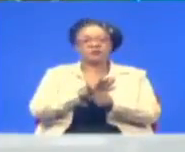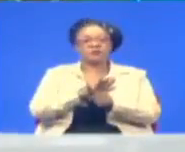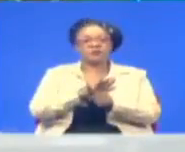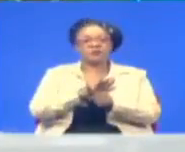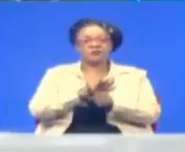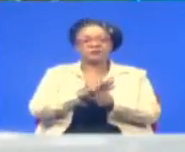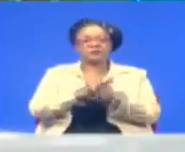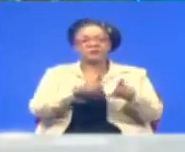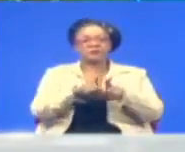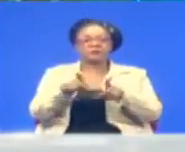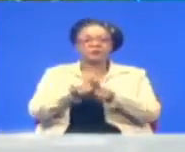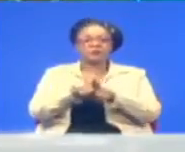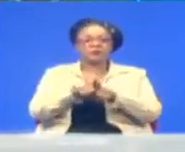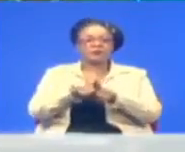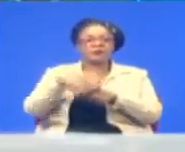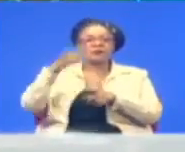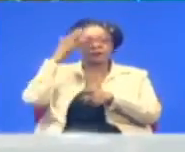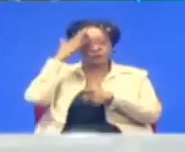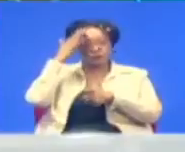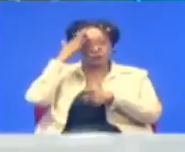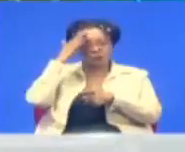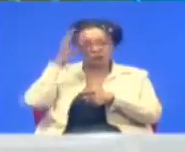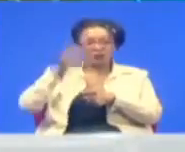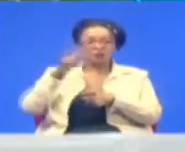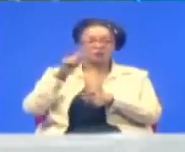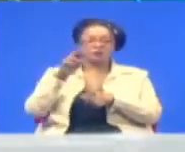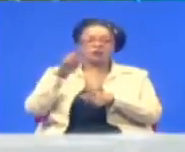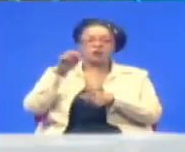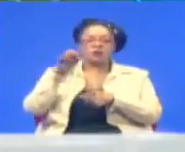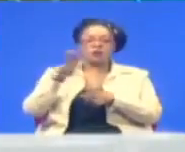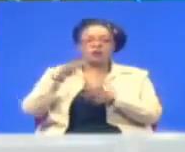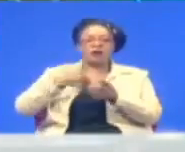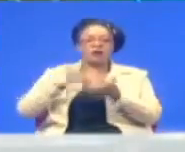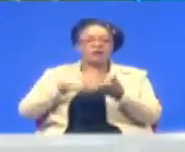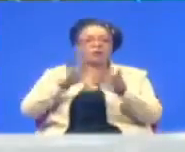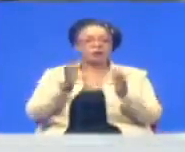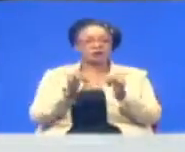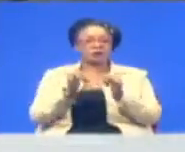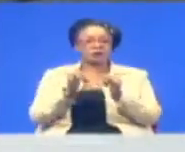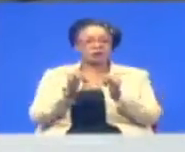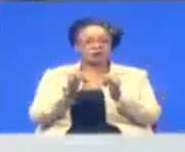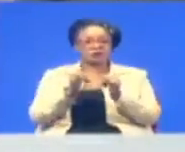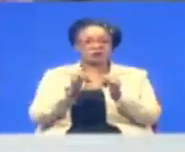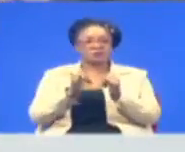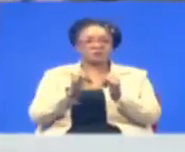so for non-Kenyans. Nuru Abdulaziz delves into that issue.